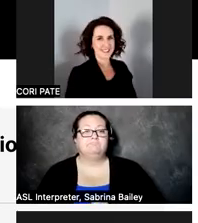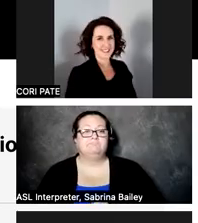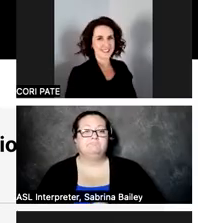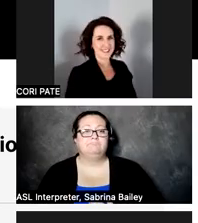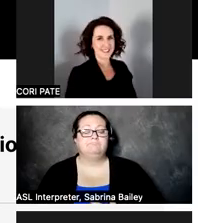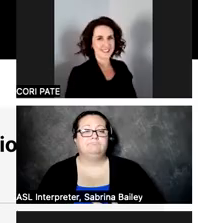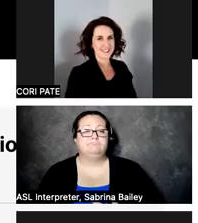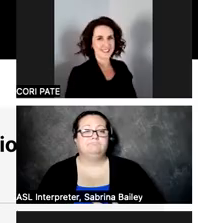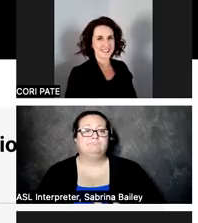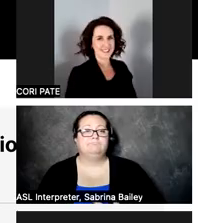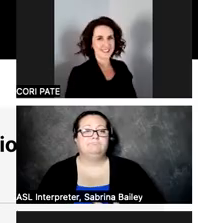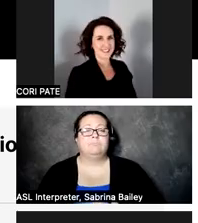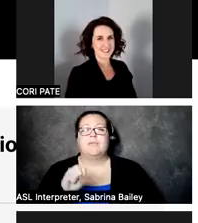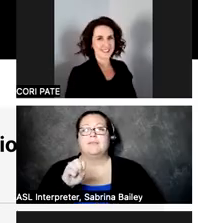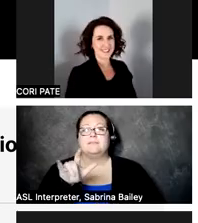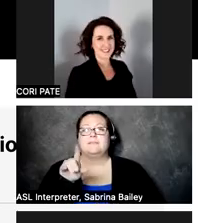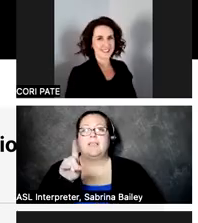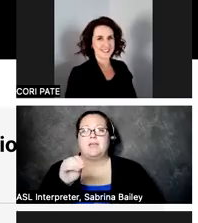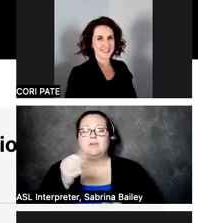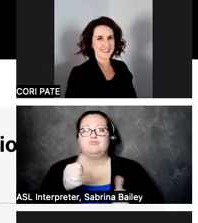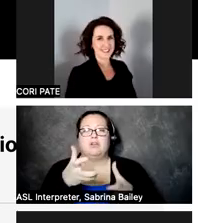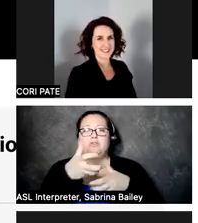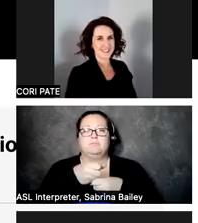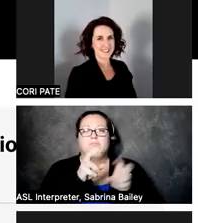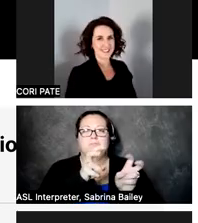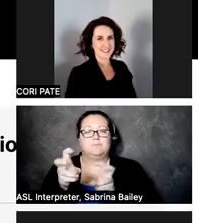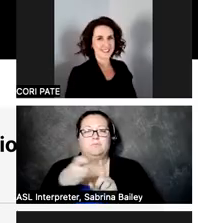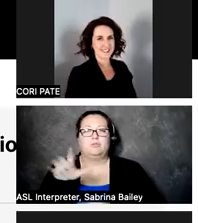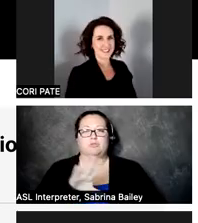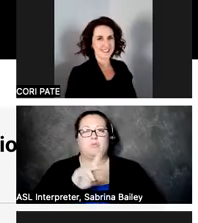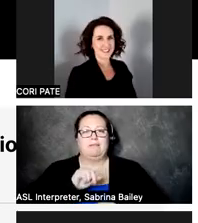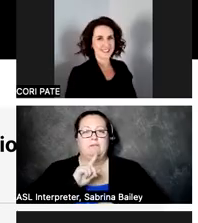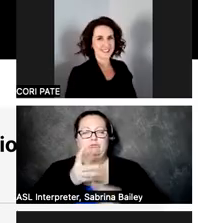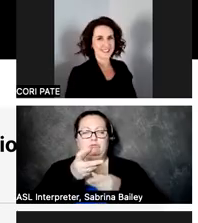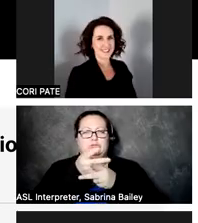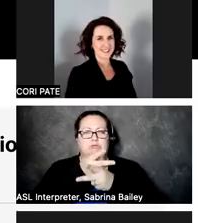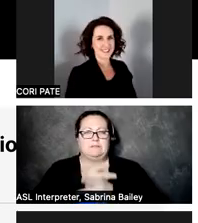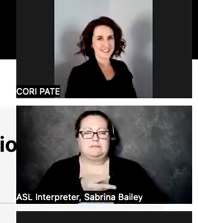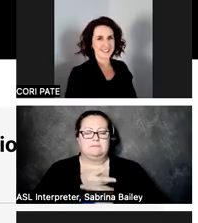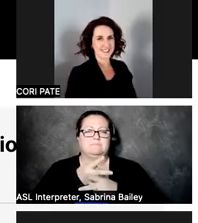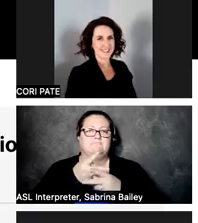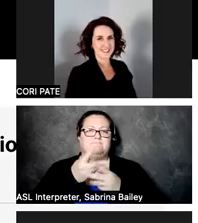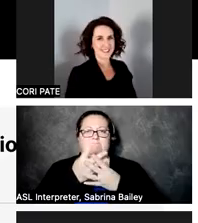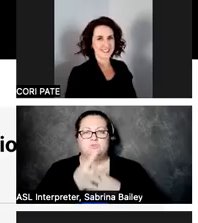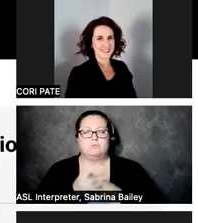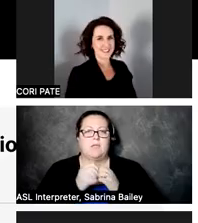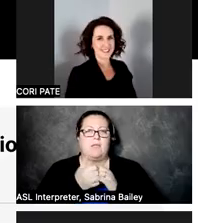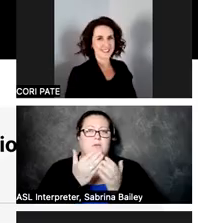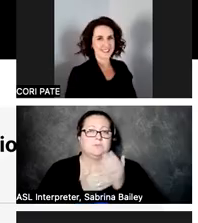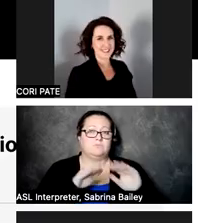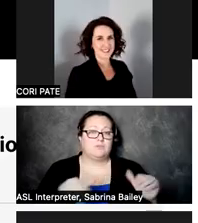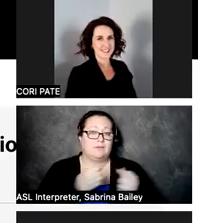So Slido is trying to summarize the themes from your answers. Some of them are related to child